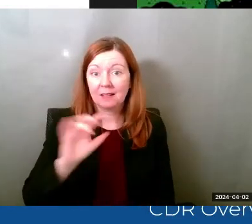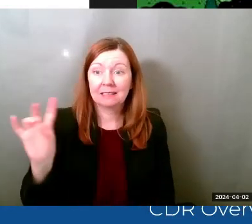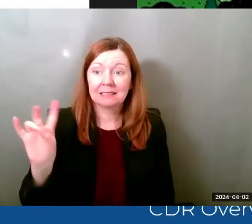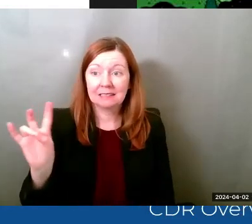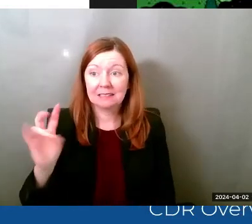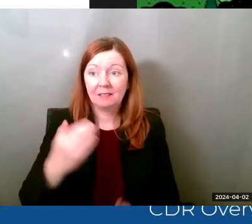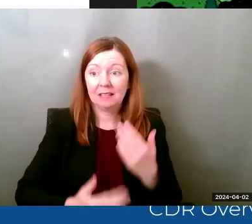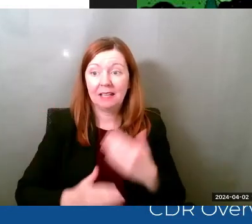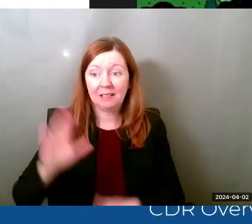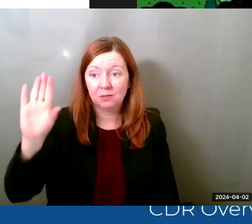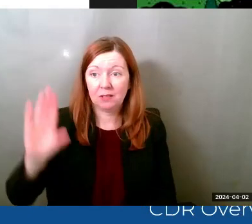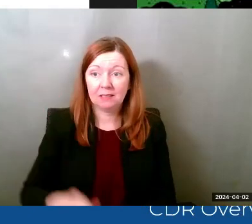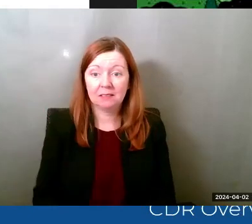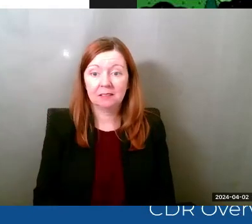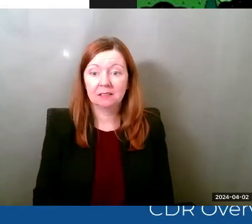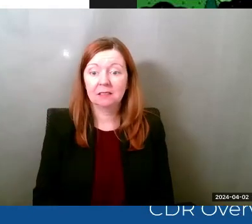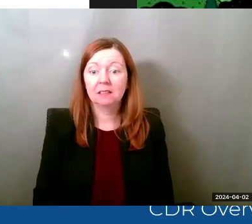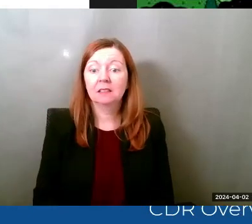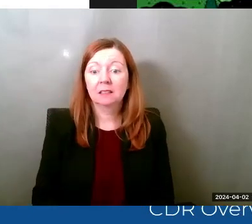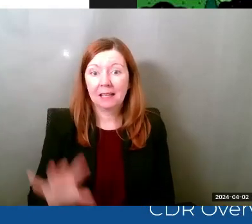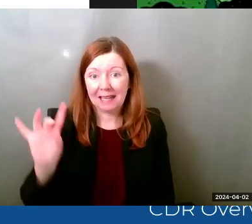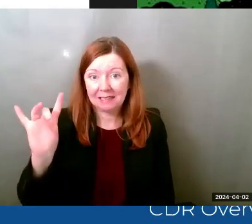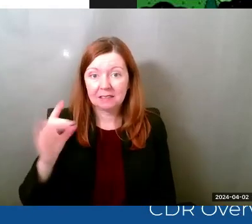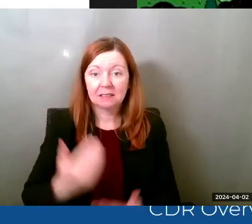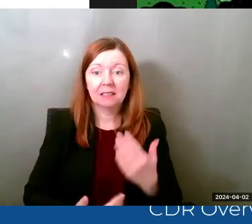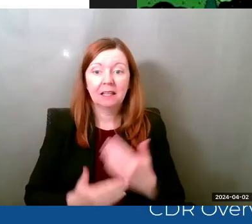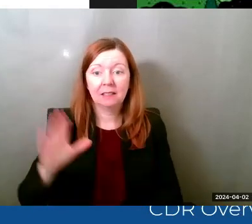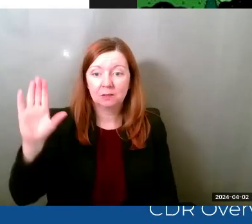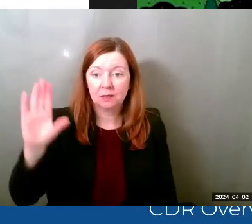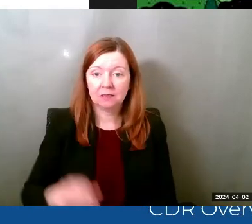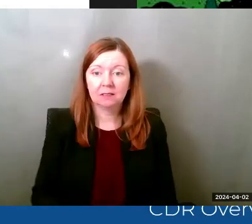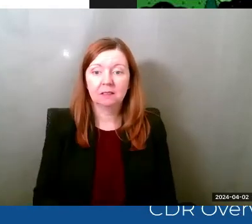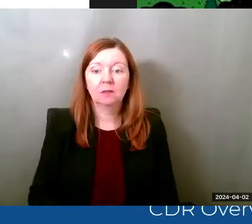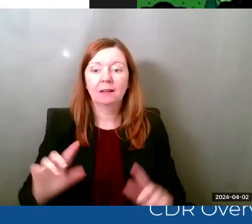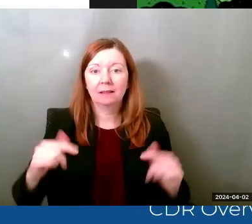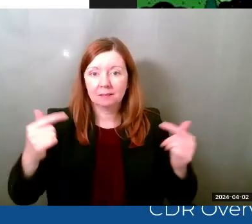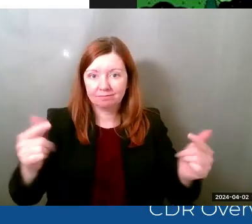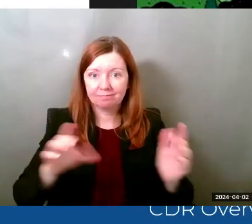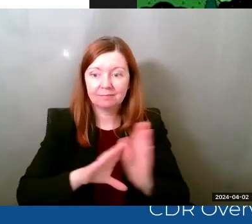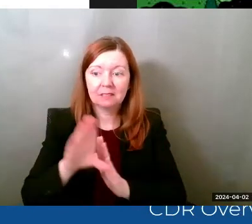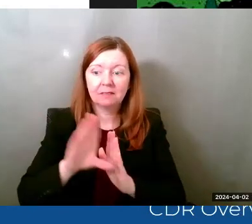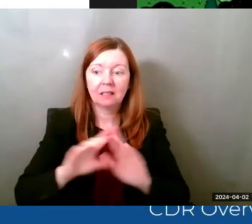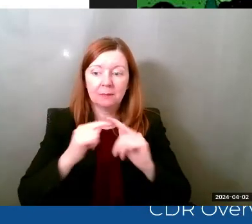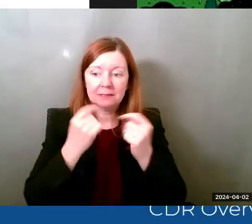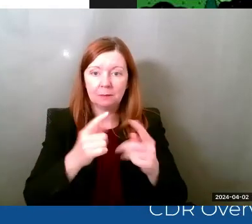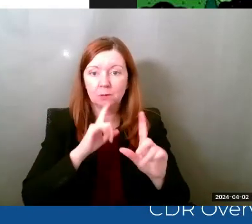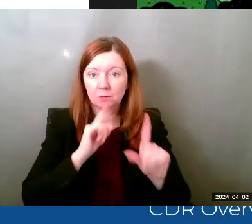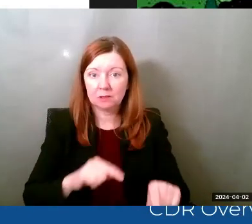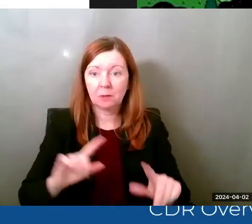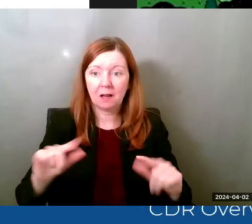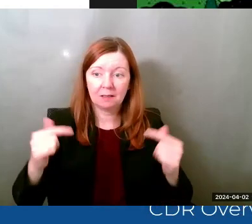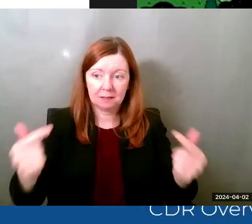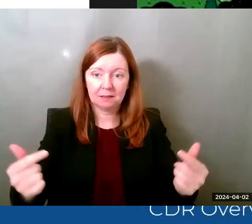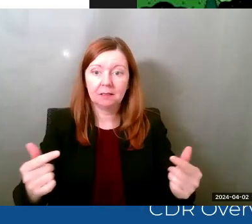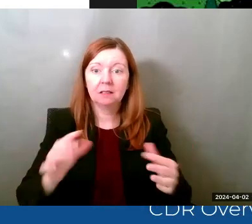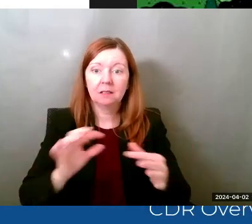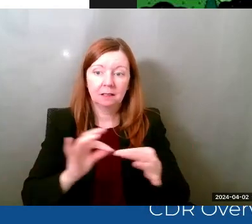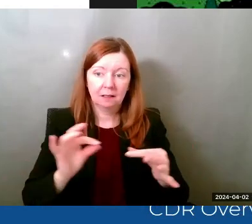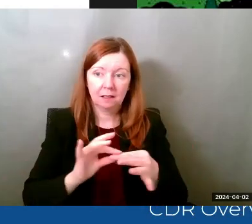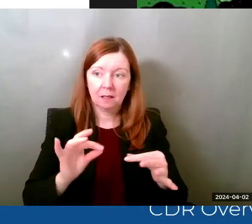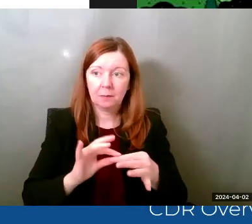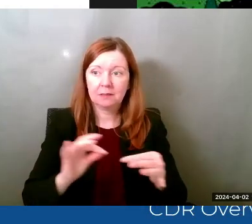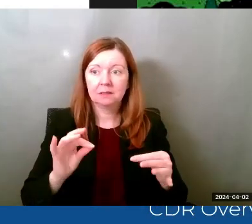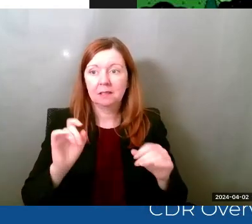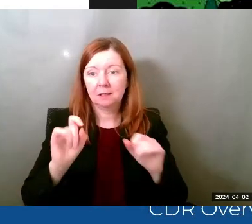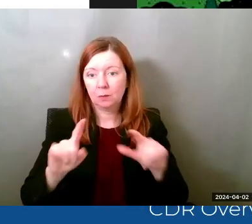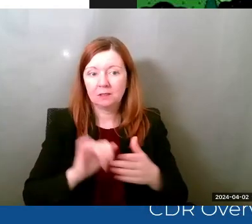7 hands raised, Okay, so 8 hands raised. Let's go to the developer to respond to the comments and questions